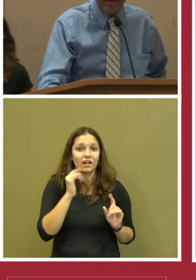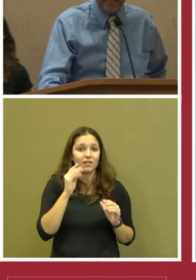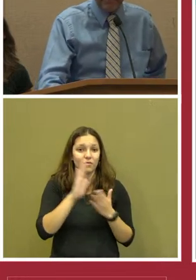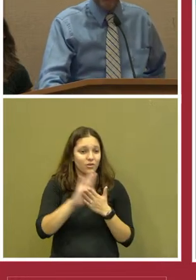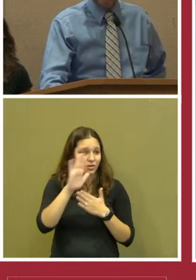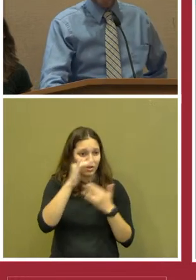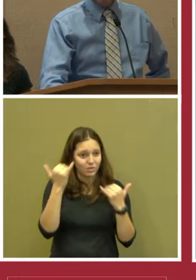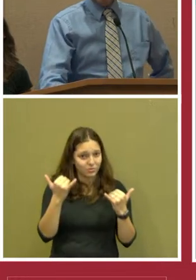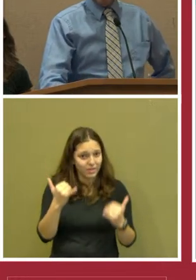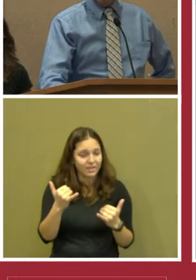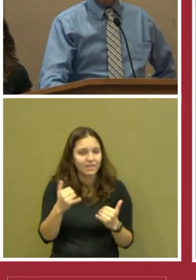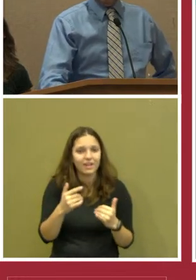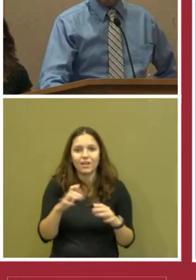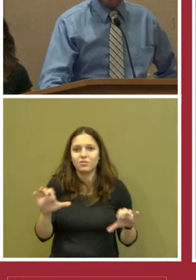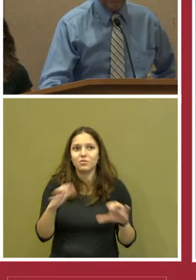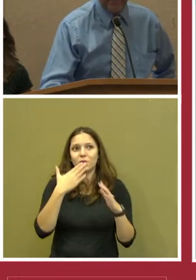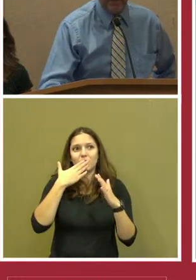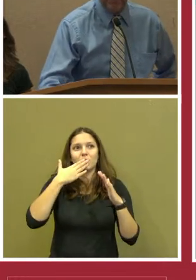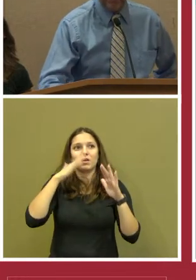doing amazing.